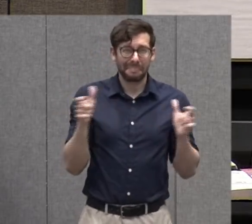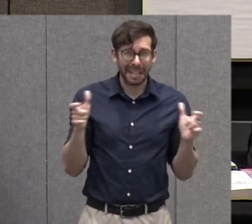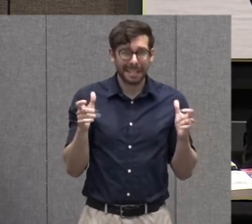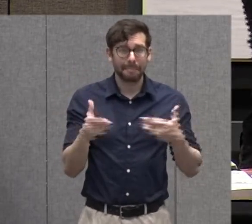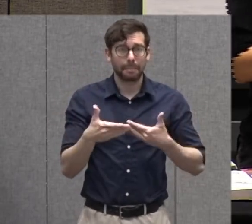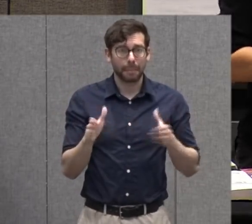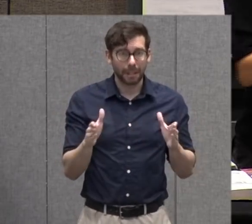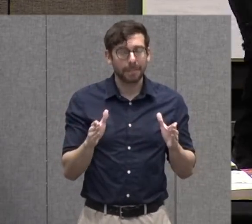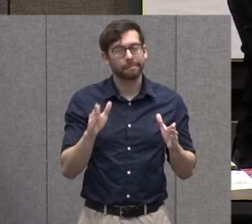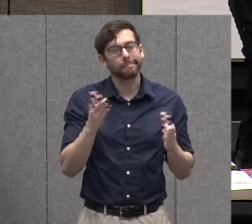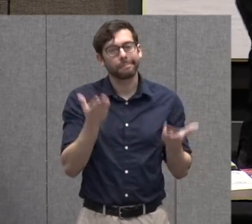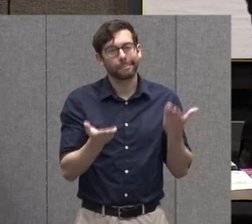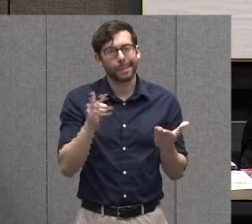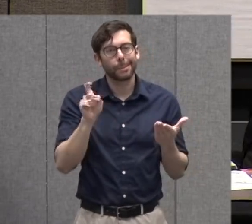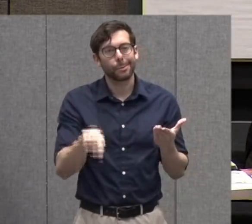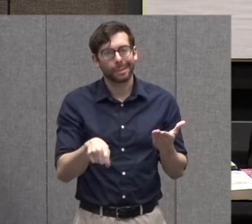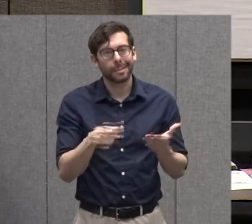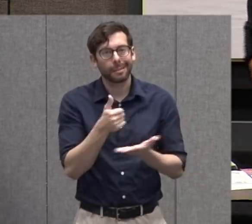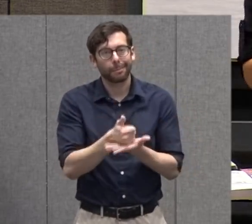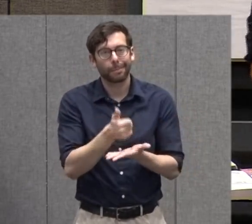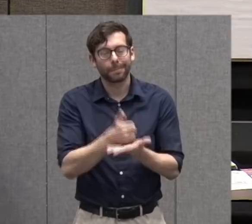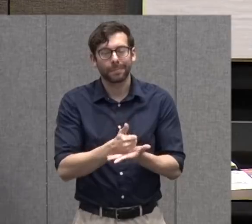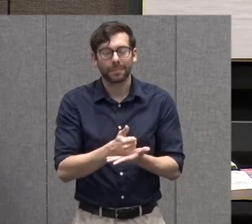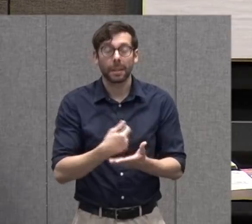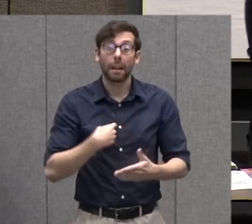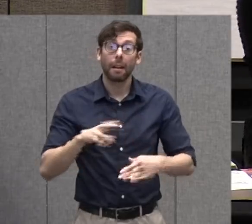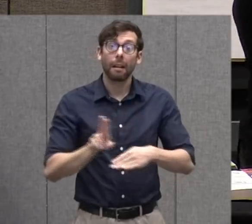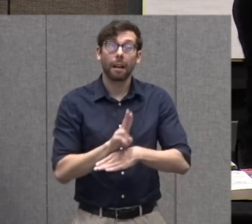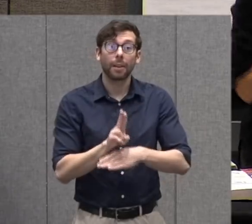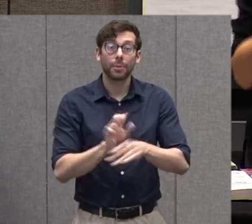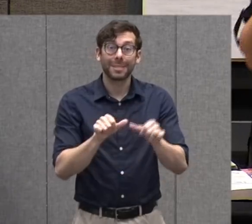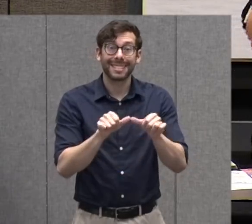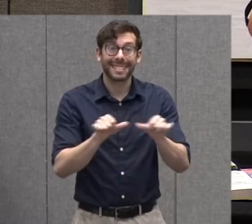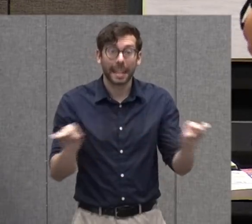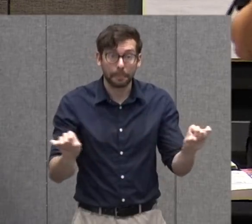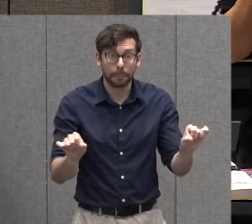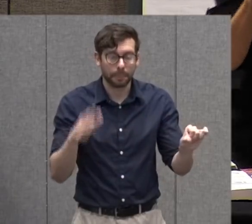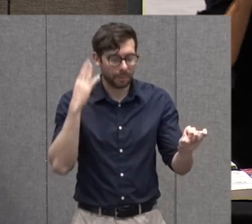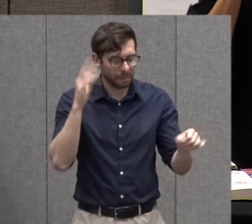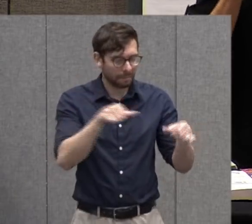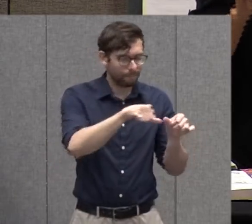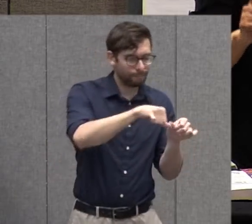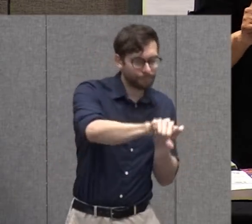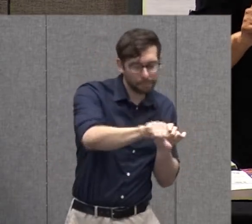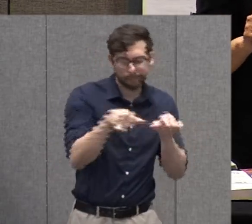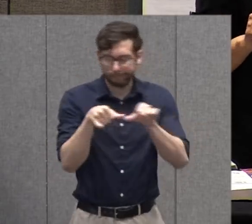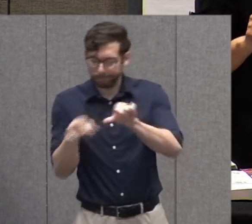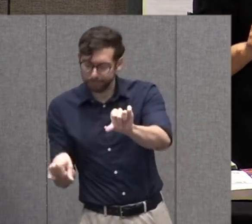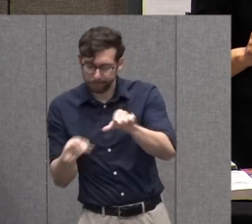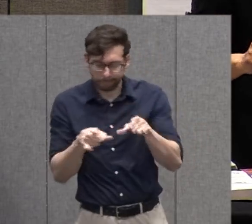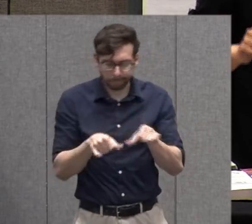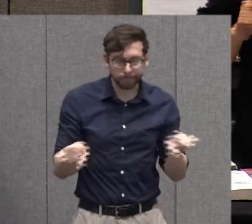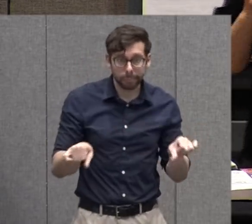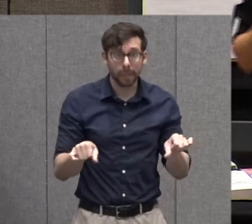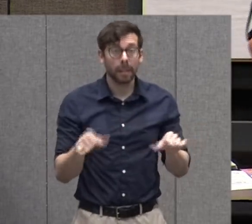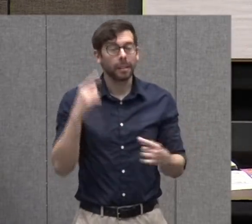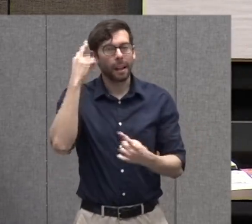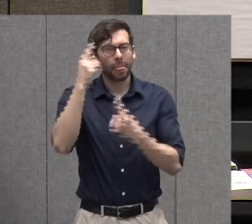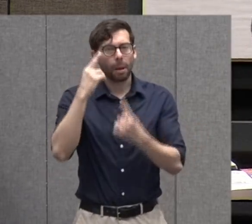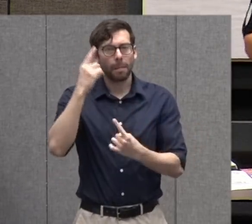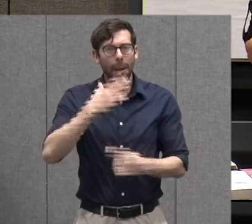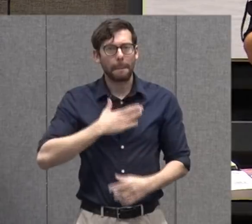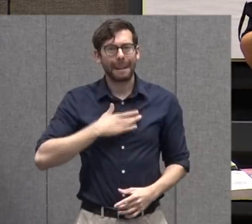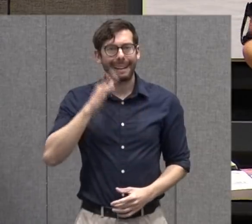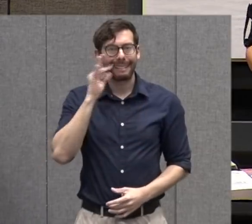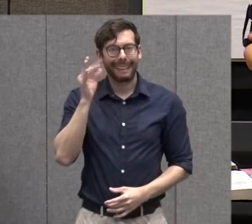tape to tape open some parts. I thought about how big my cat was. So we need to think